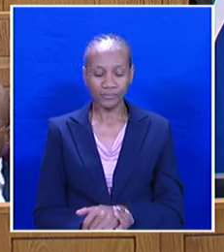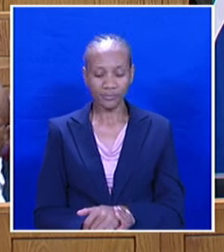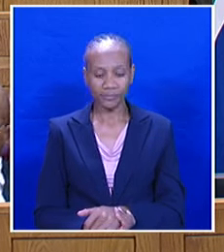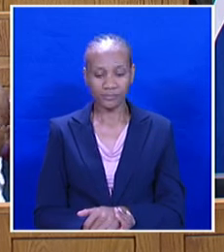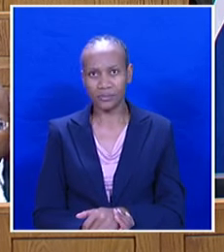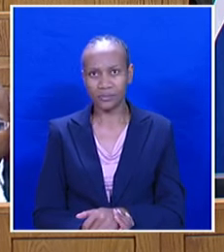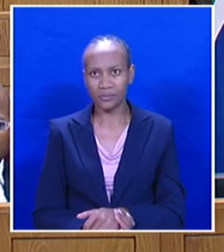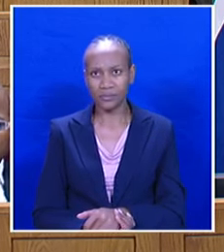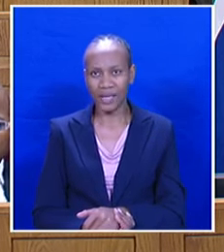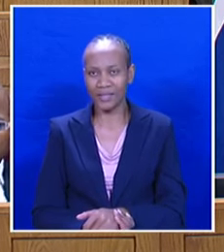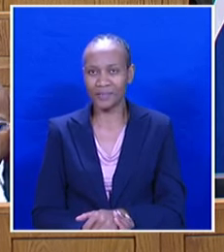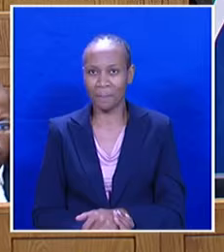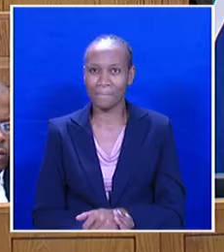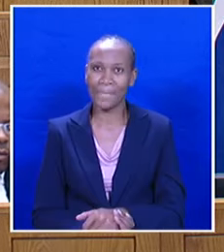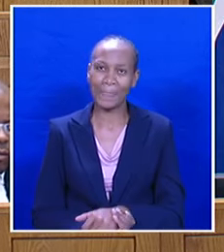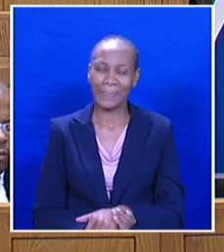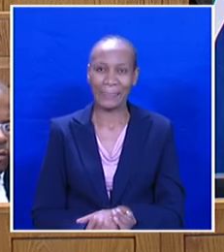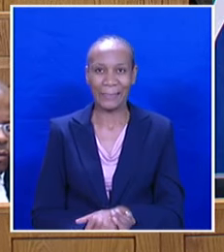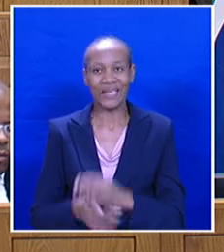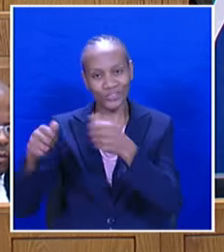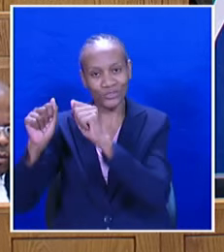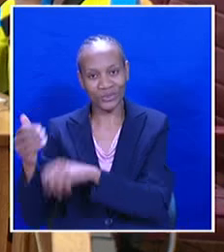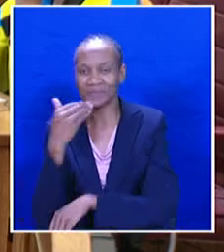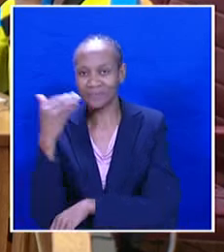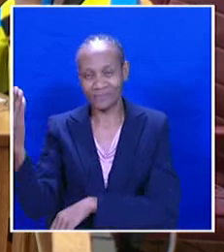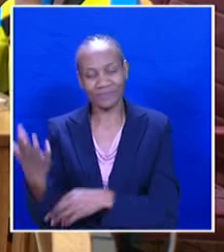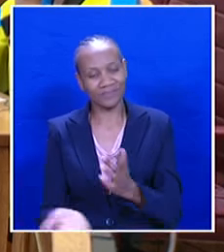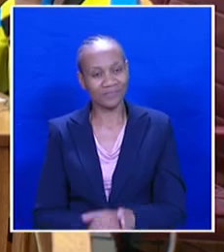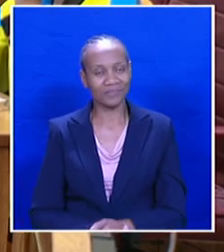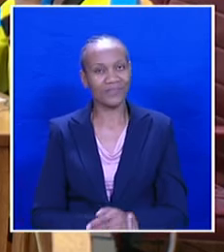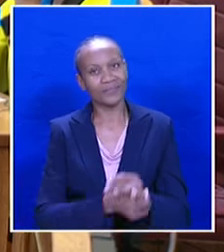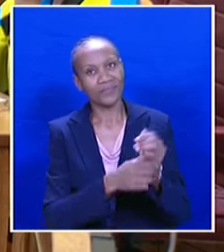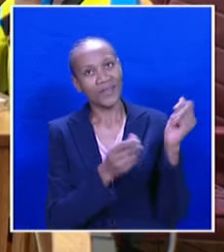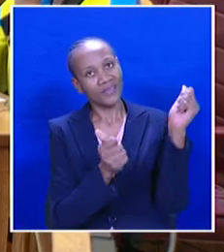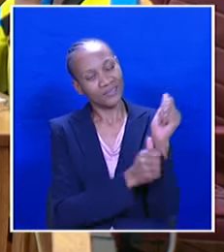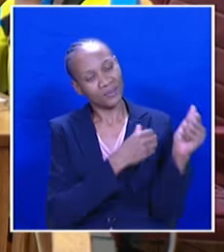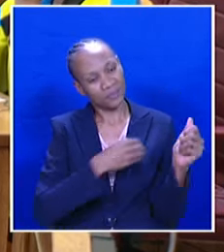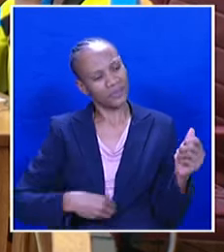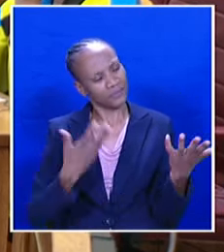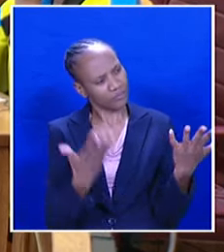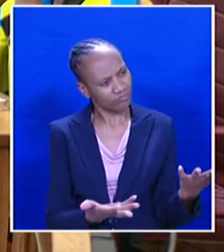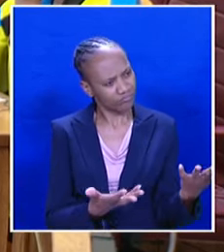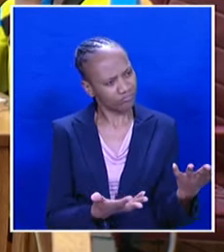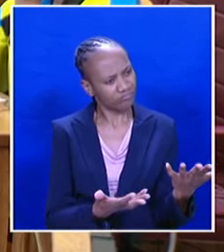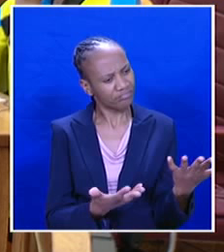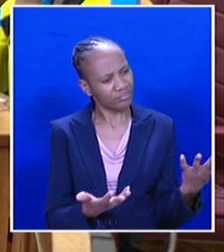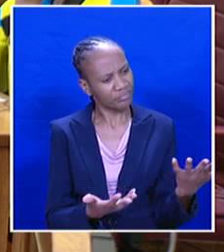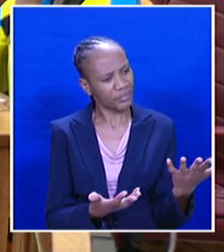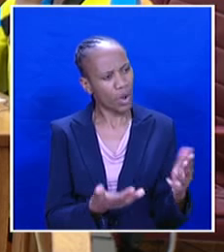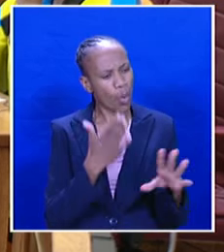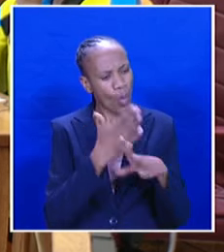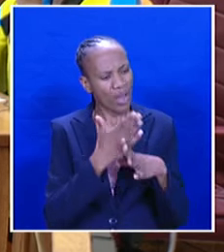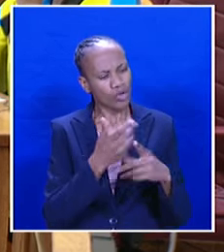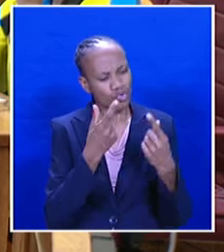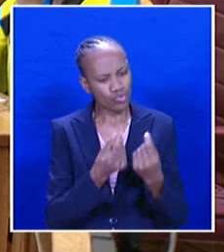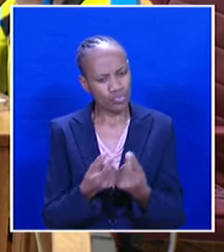Thank you, Chairperson. Deputy President, in light of the number of strategic agreements and advancements that we have made through these agreements,